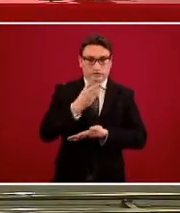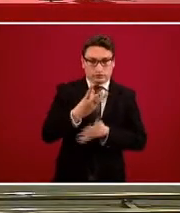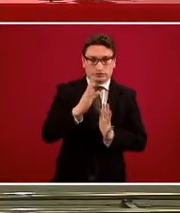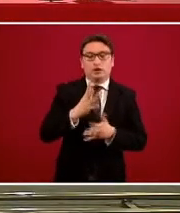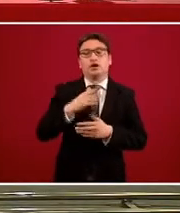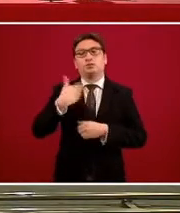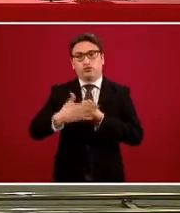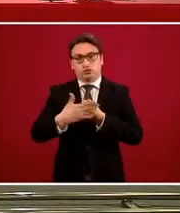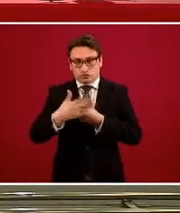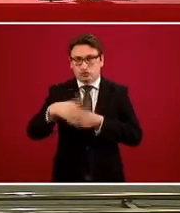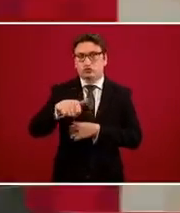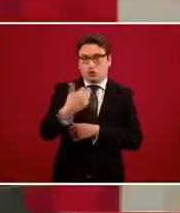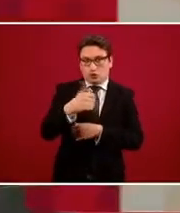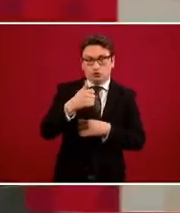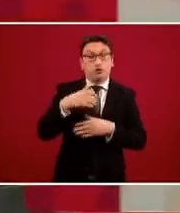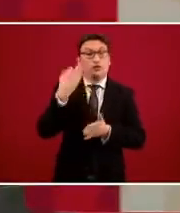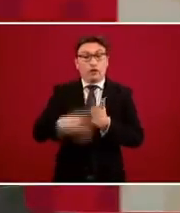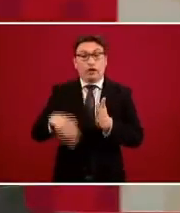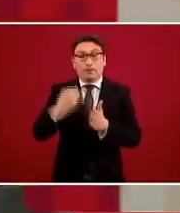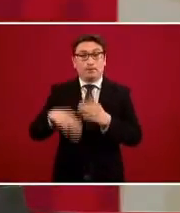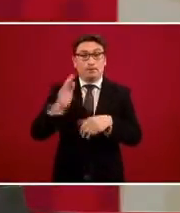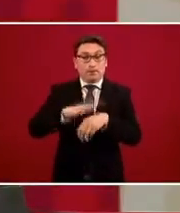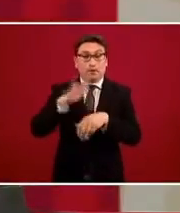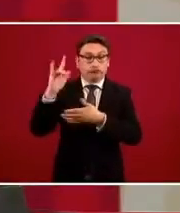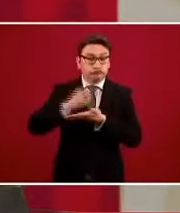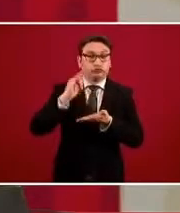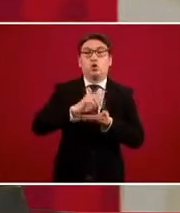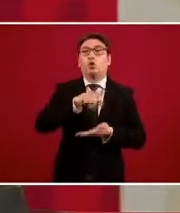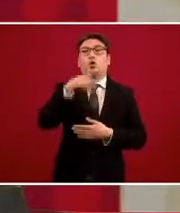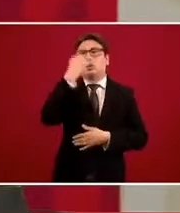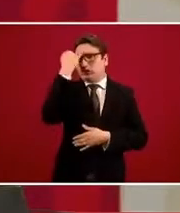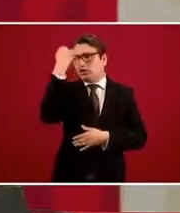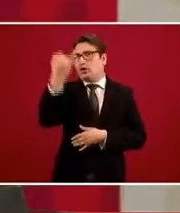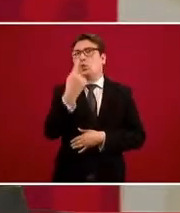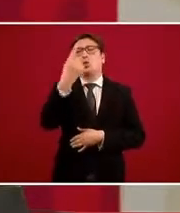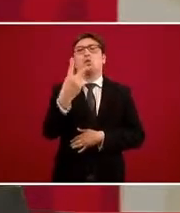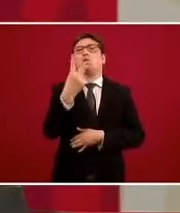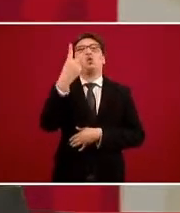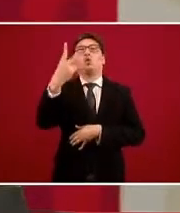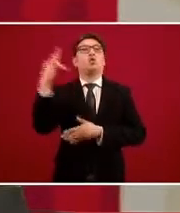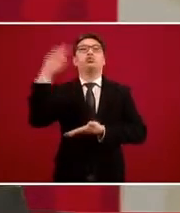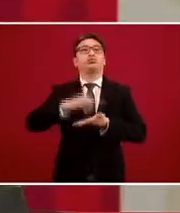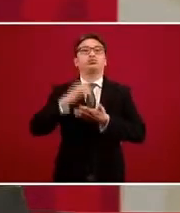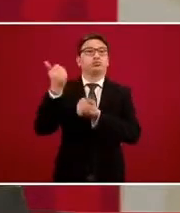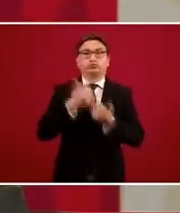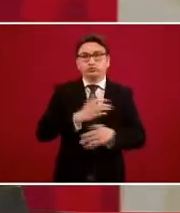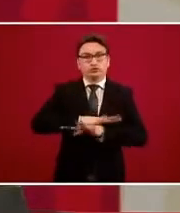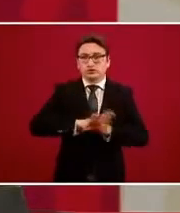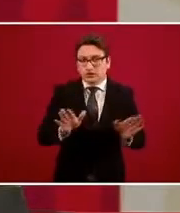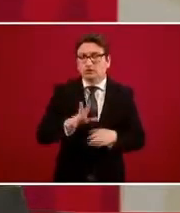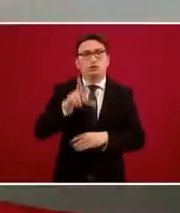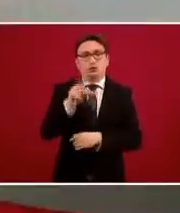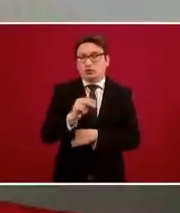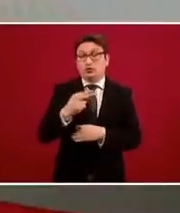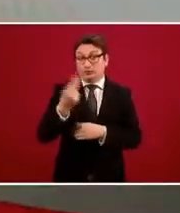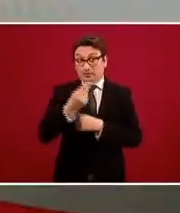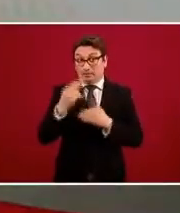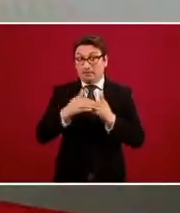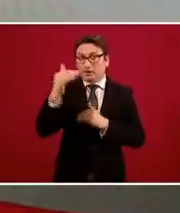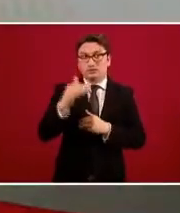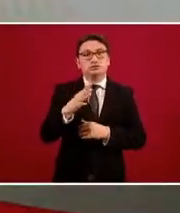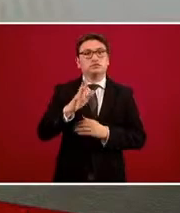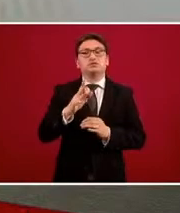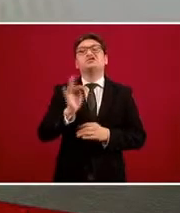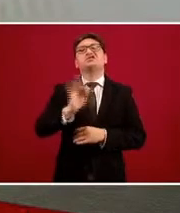We have many flights that are still will be arriving in the future. Do not think that we have a fixed number